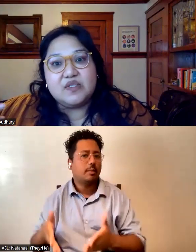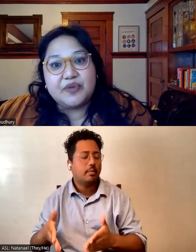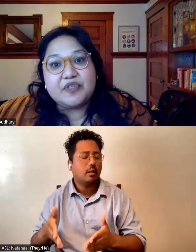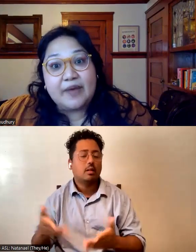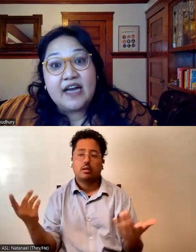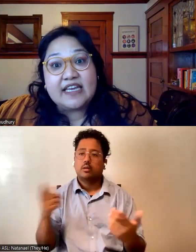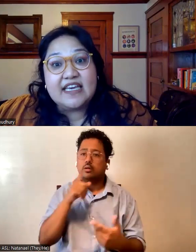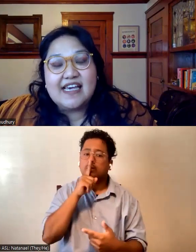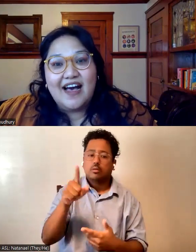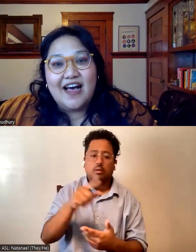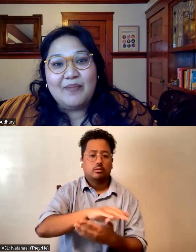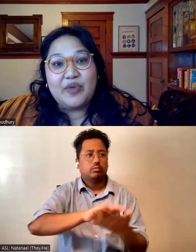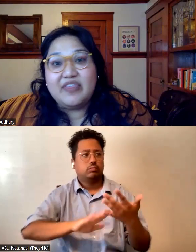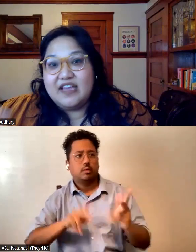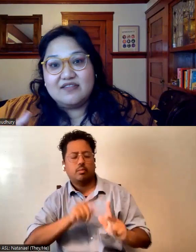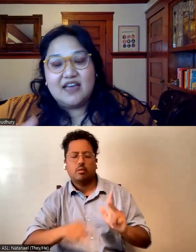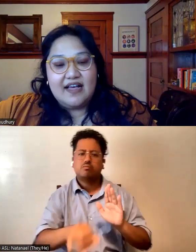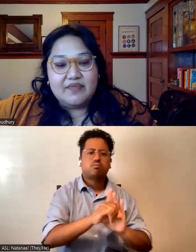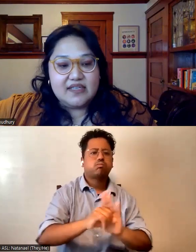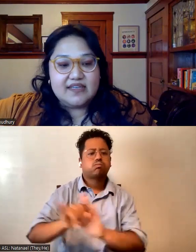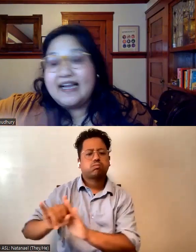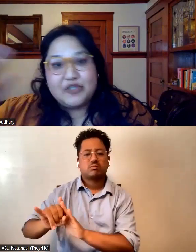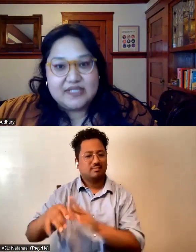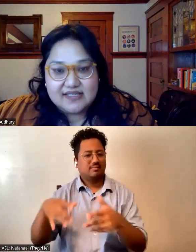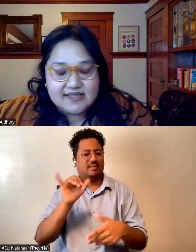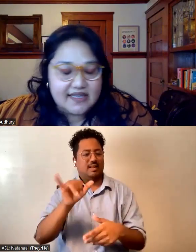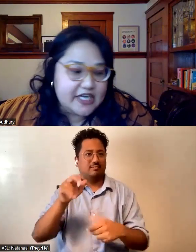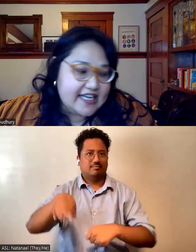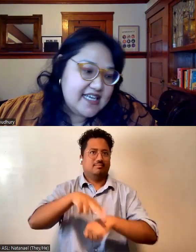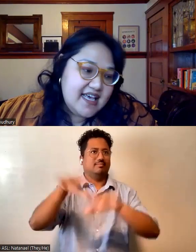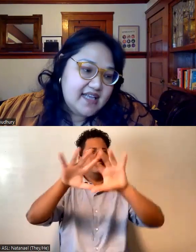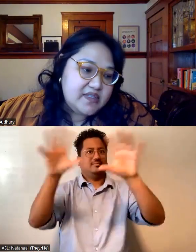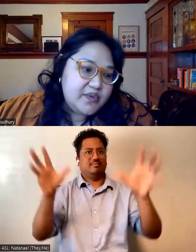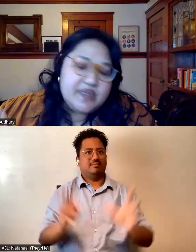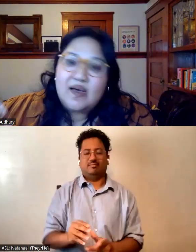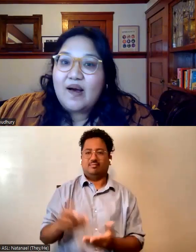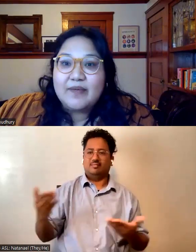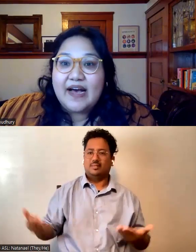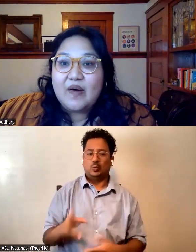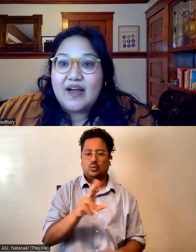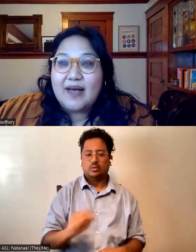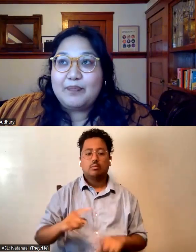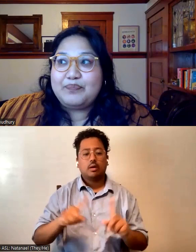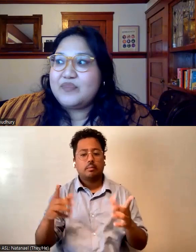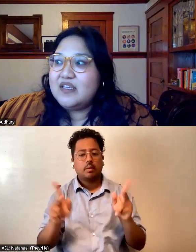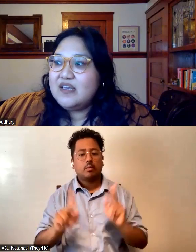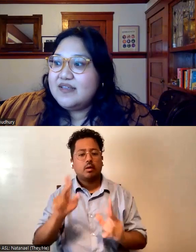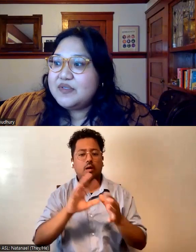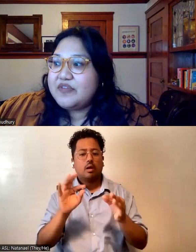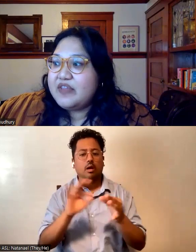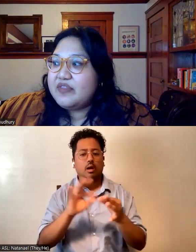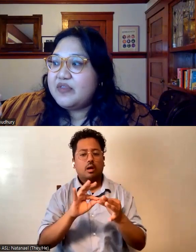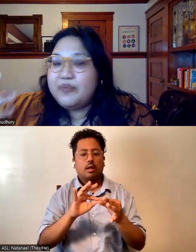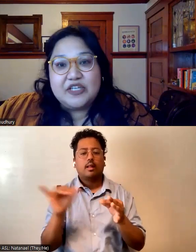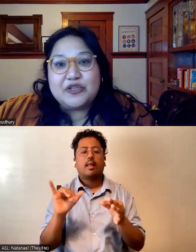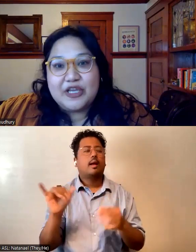and conscript the body within the national citizen subject. And so when we talk about sort